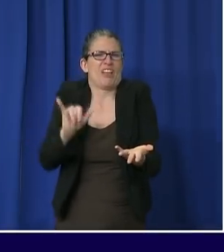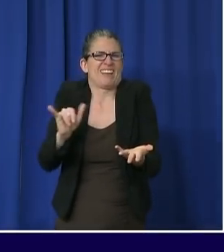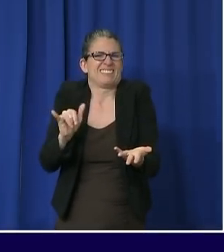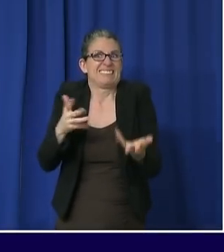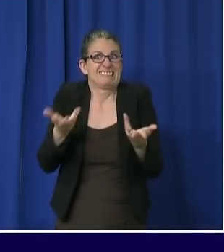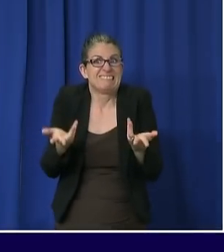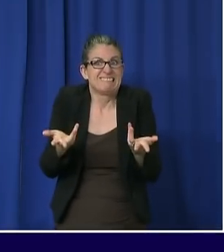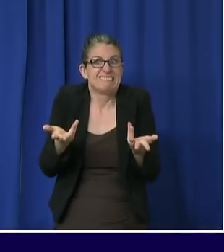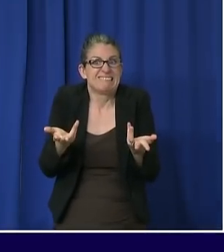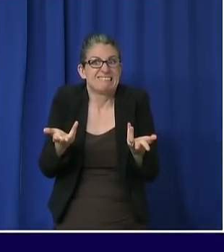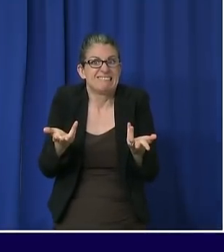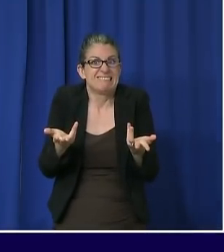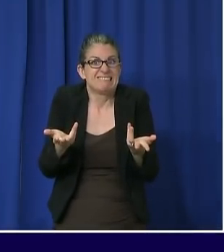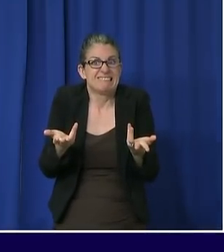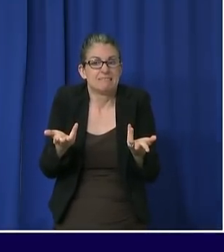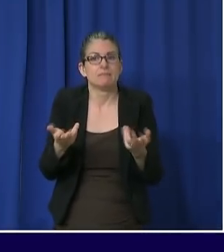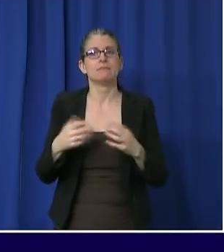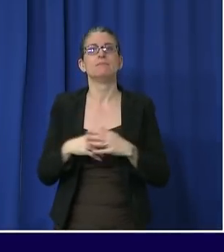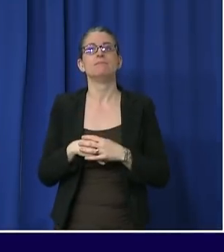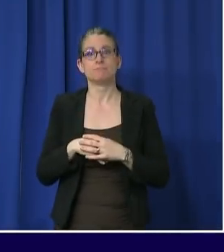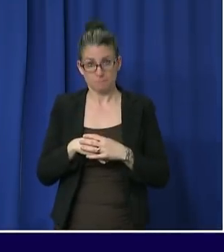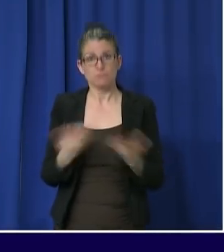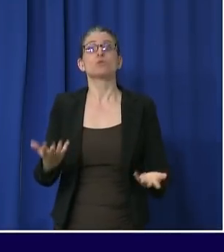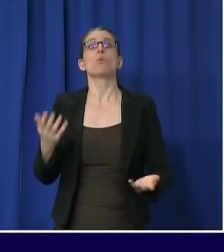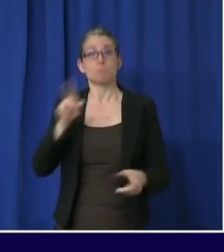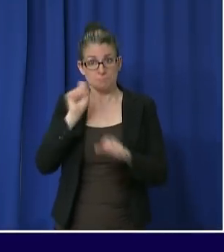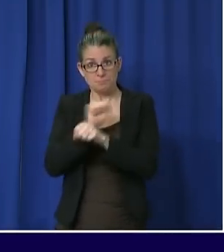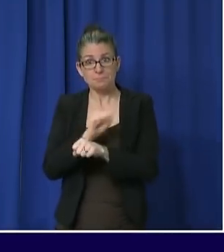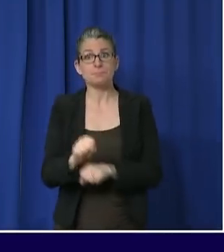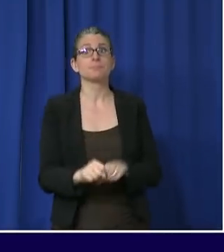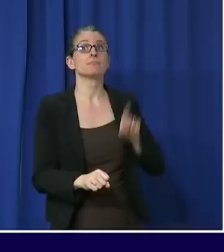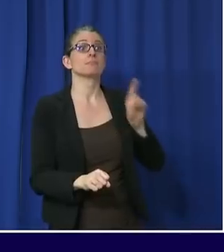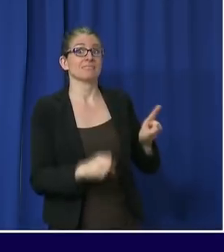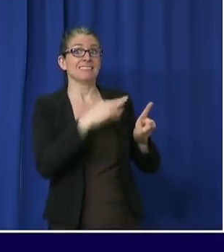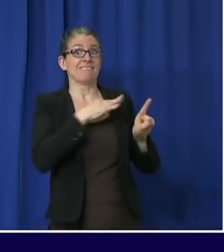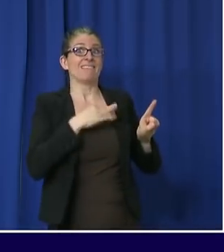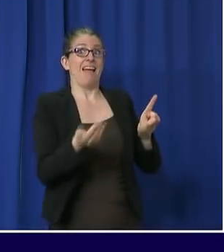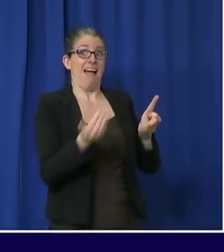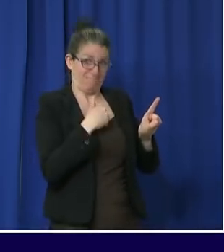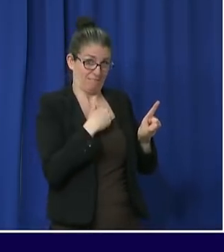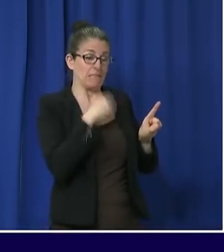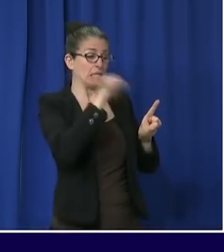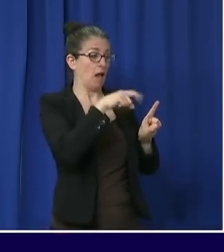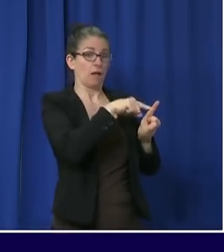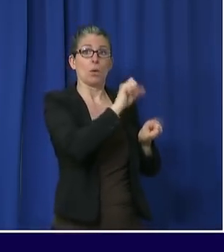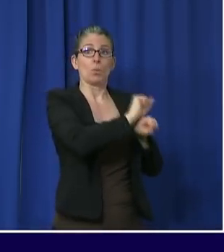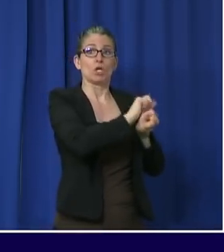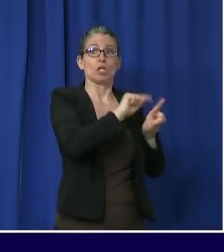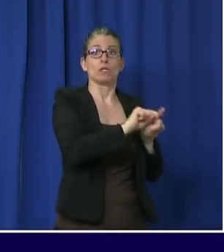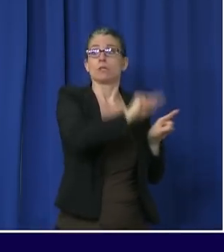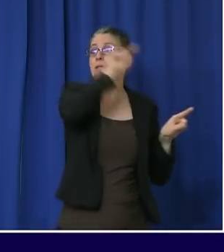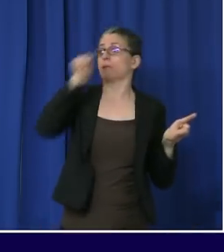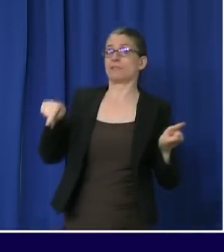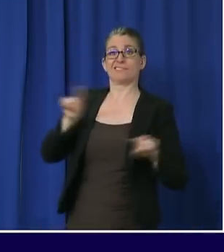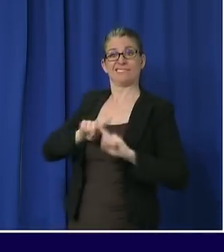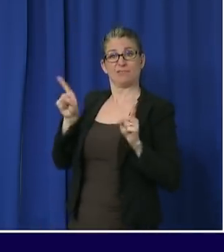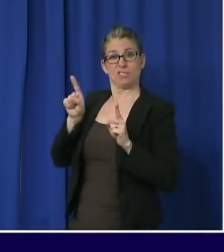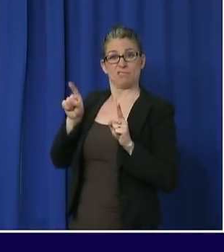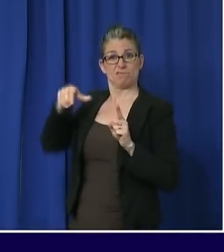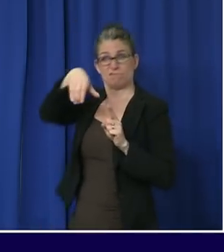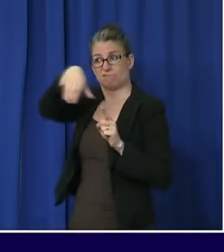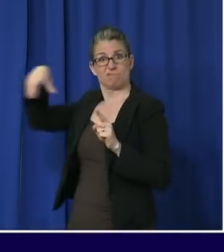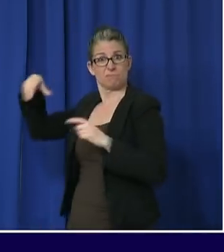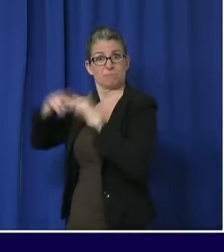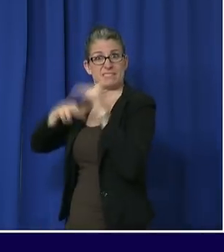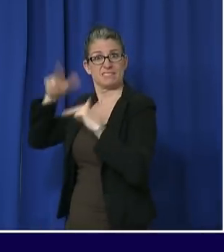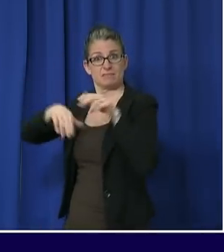adequately moved in such a fashion so as not to pose a risk to others? Can patients be cohorted so that they